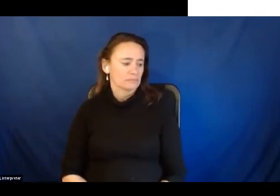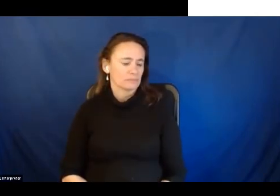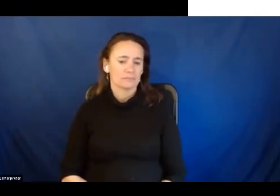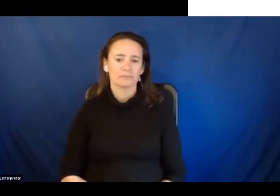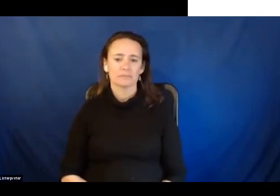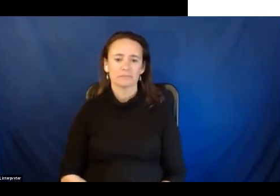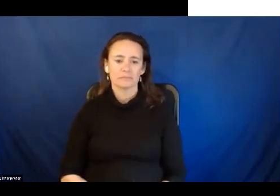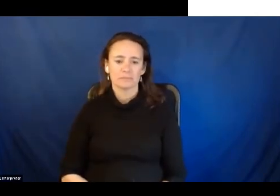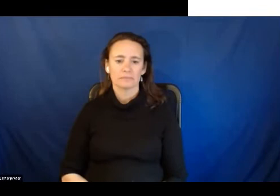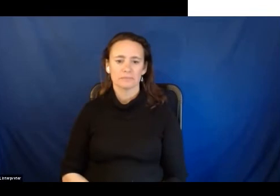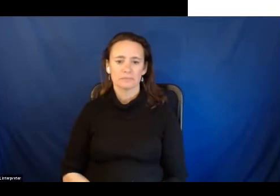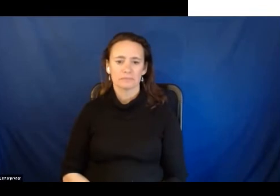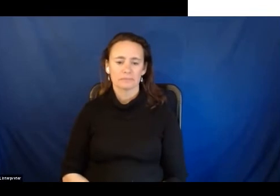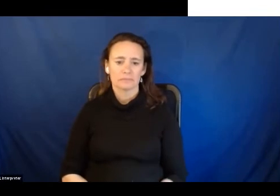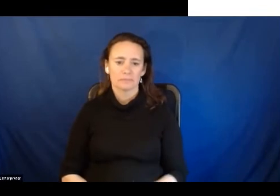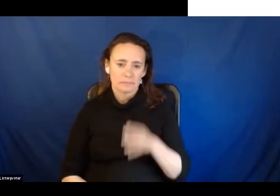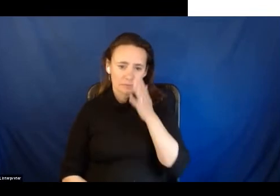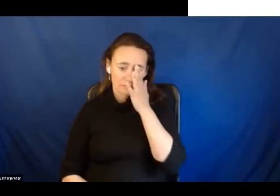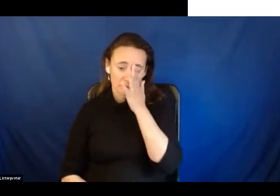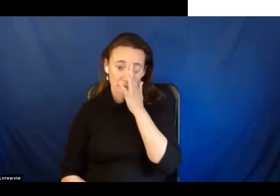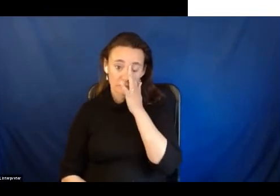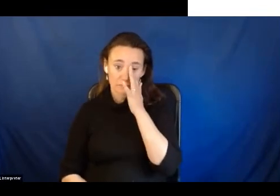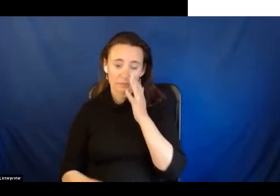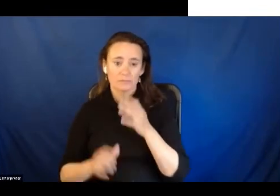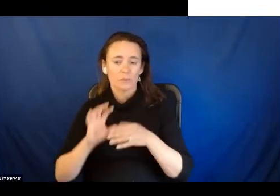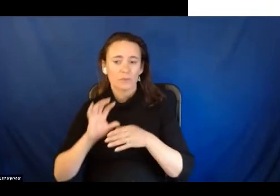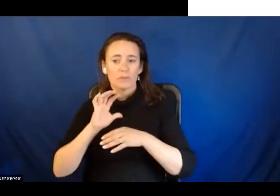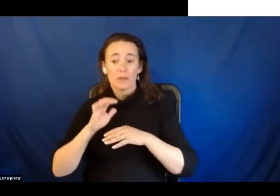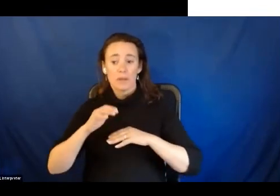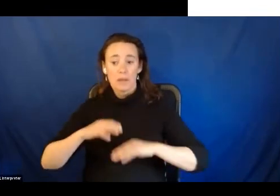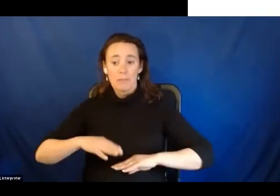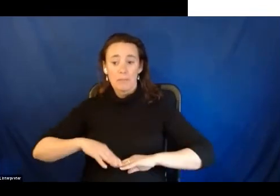Bottom-up regulation, on the other hand, is about resetting our